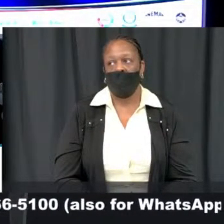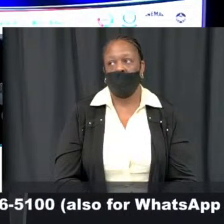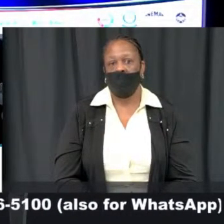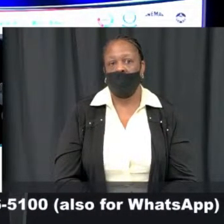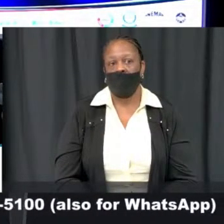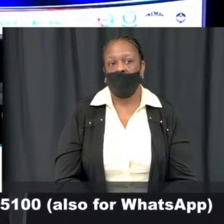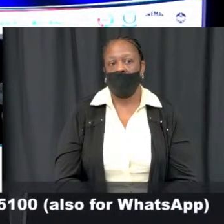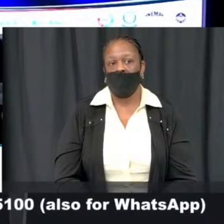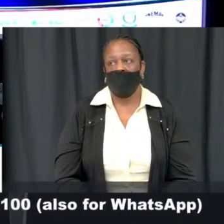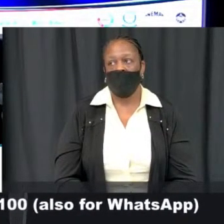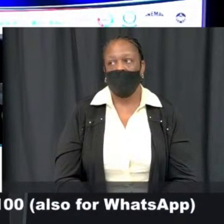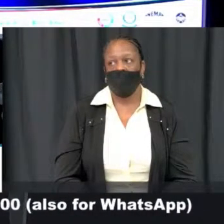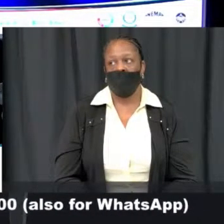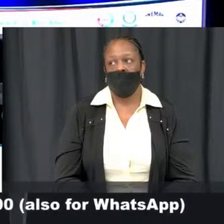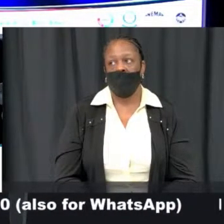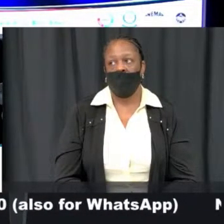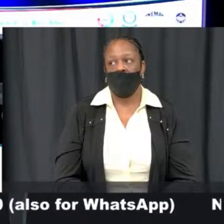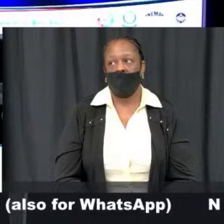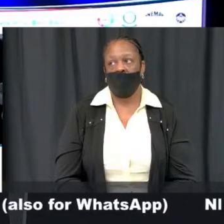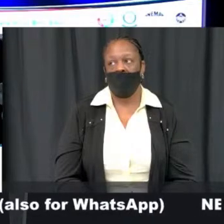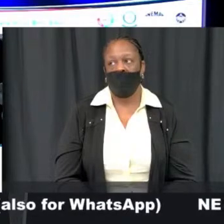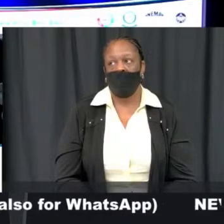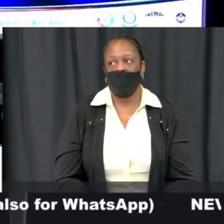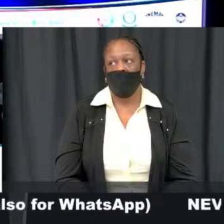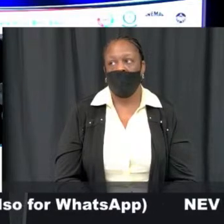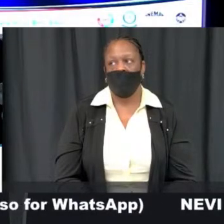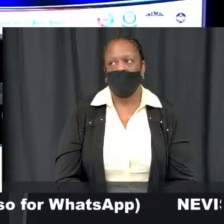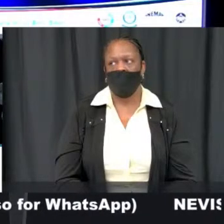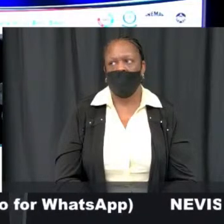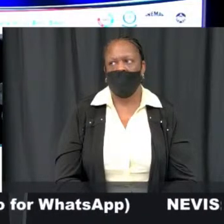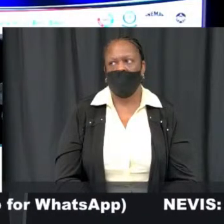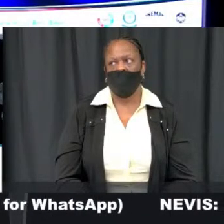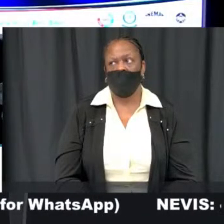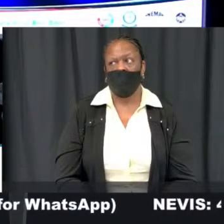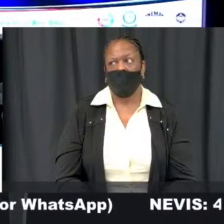Gamma? And Kappa.